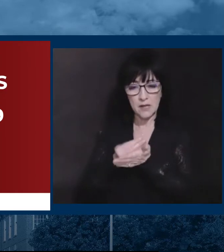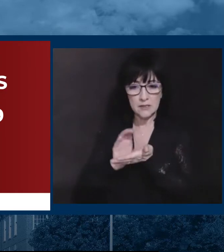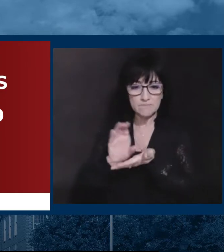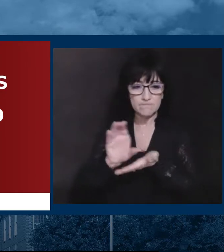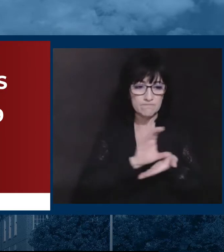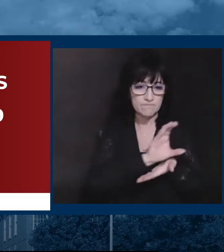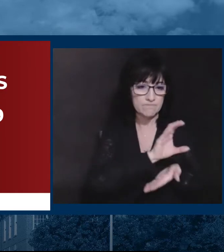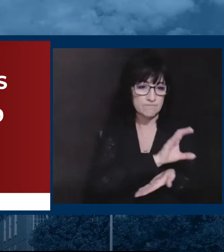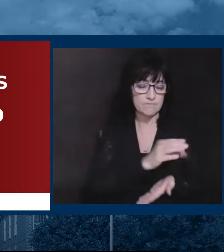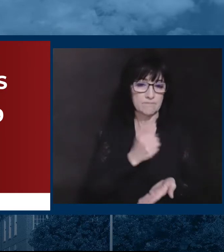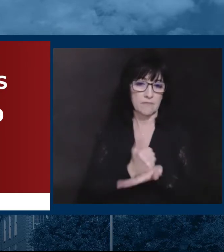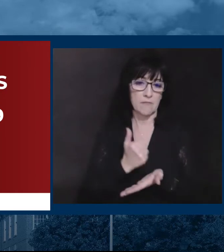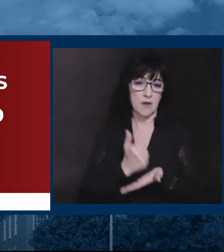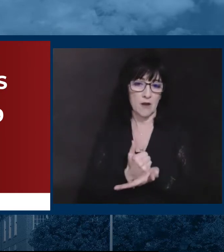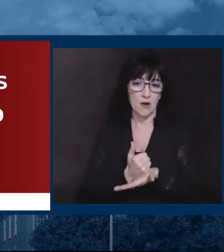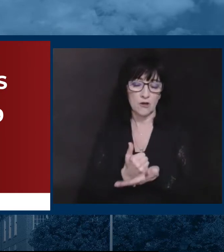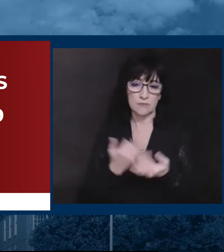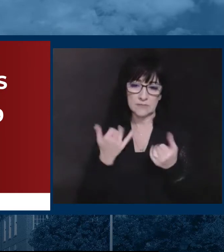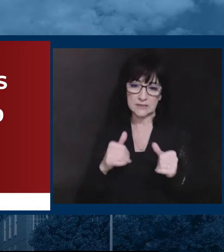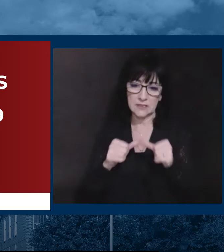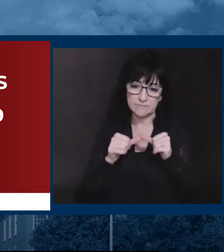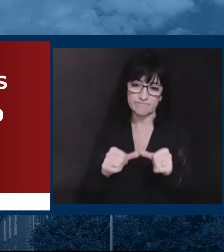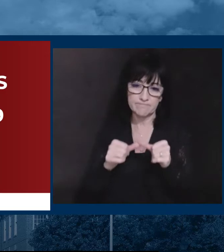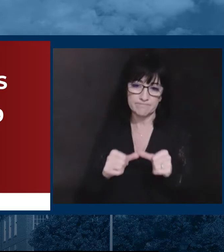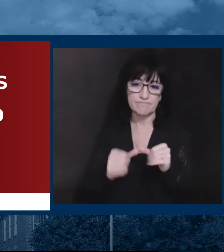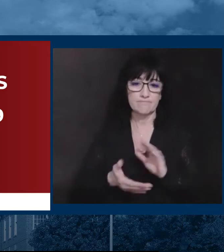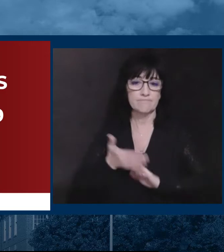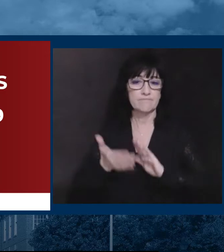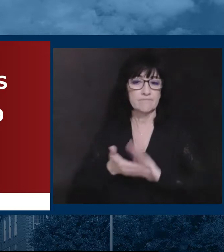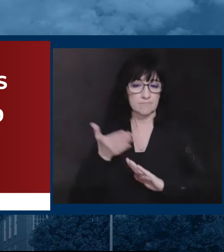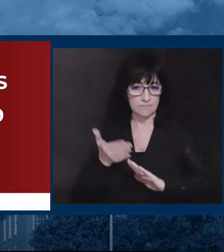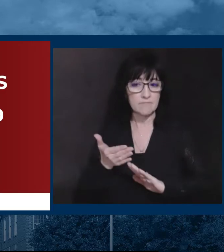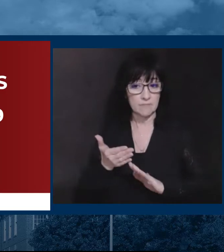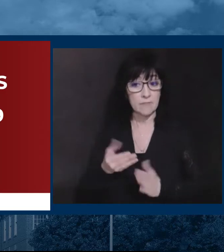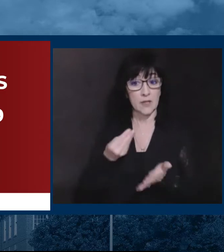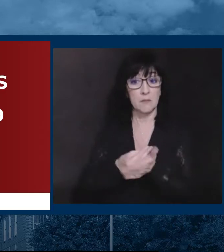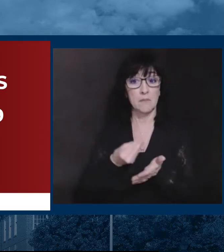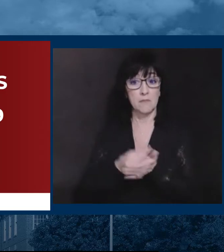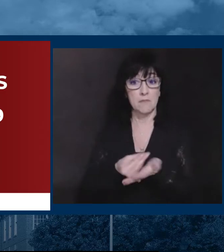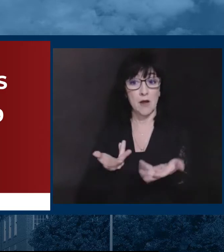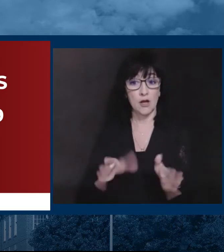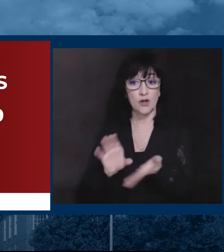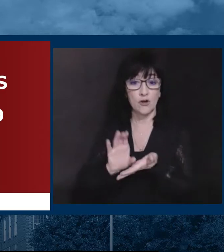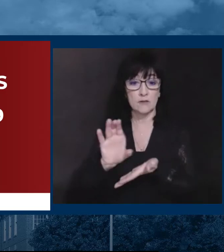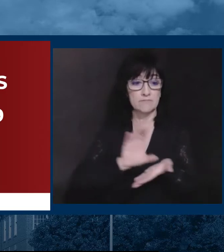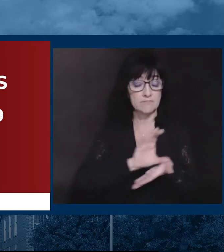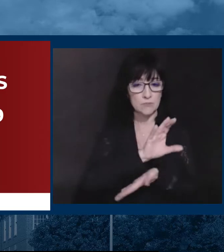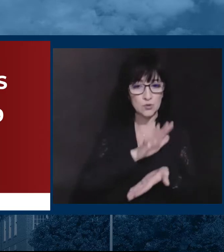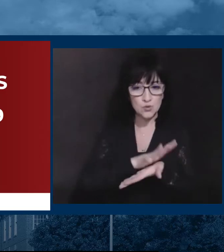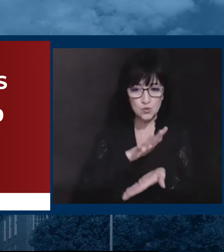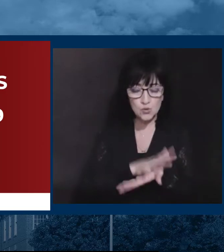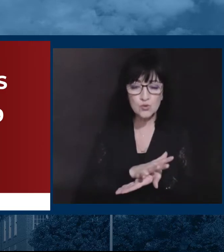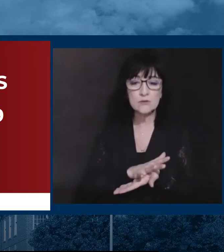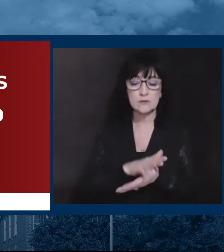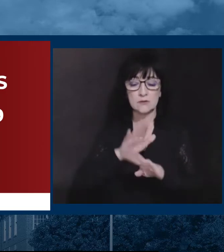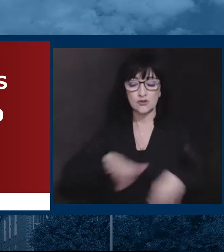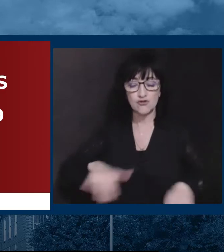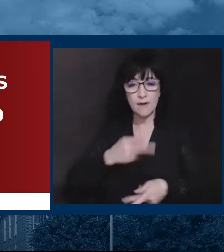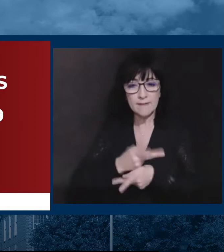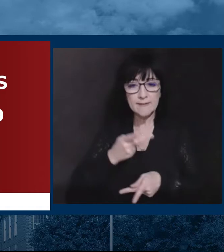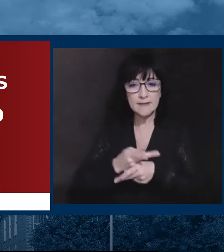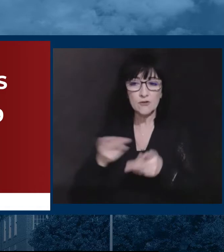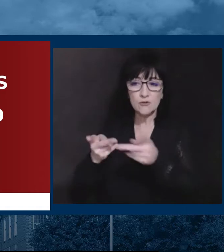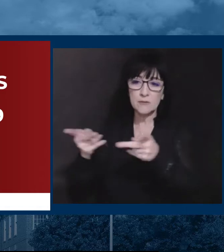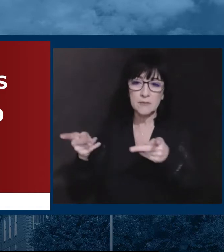side, funding that went directly to our schools, to child care facilities, to hospitals and first